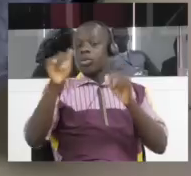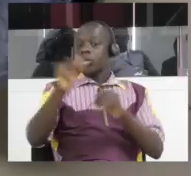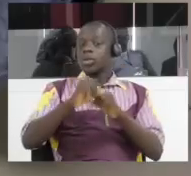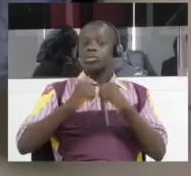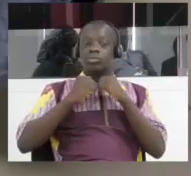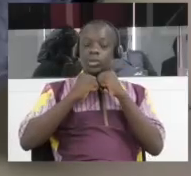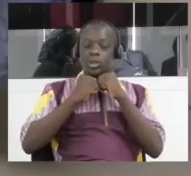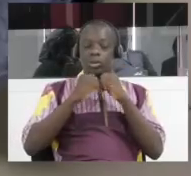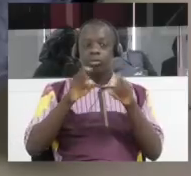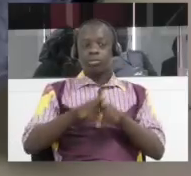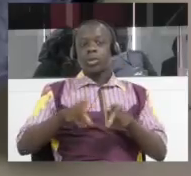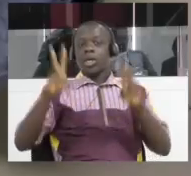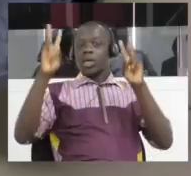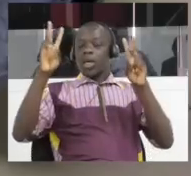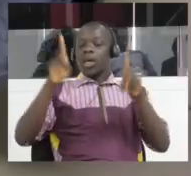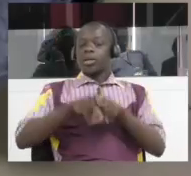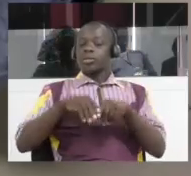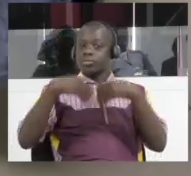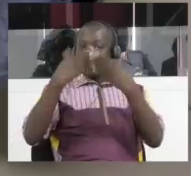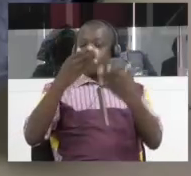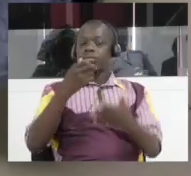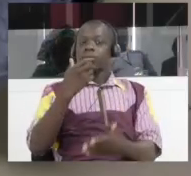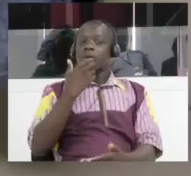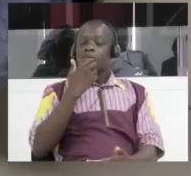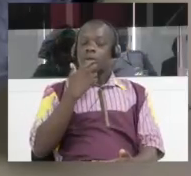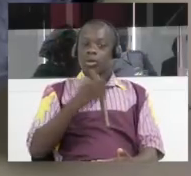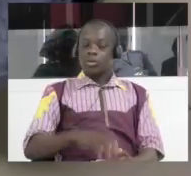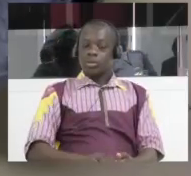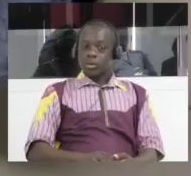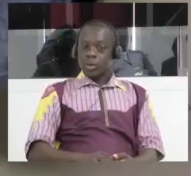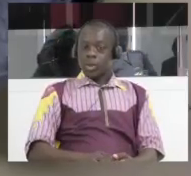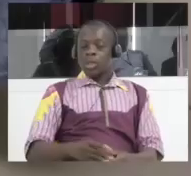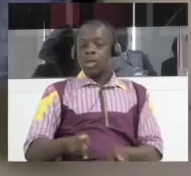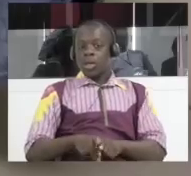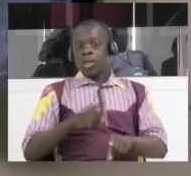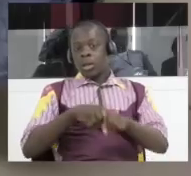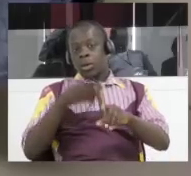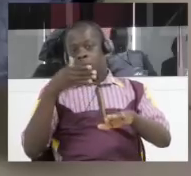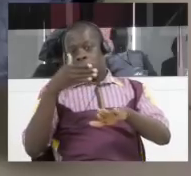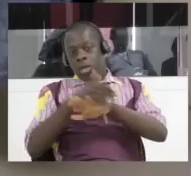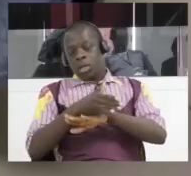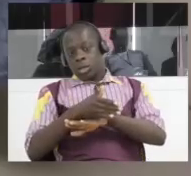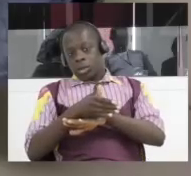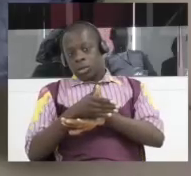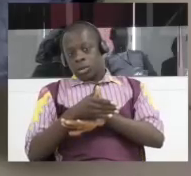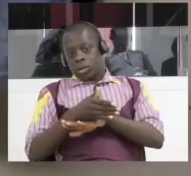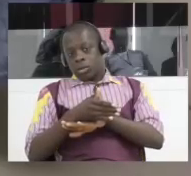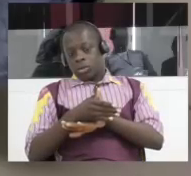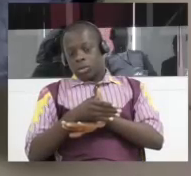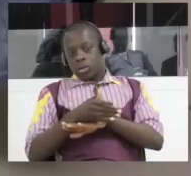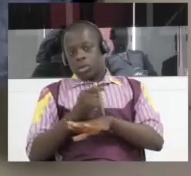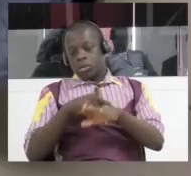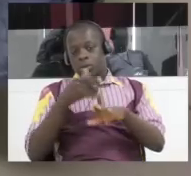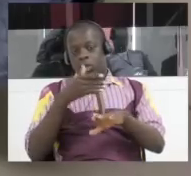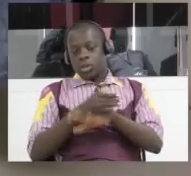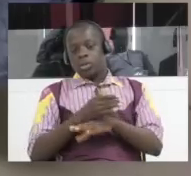Sana Sabale Yaye Jamme. And then we gave him the number. And then it was already late. I think he tried, but the number